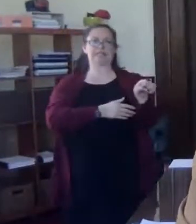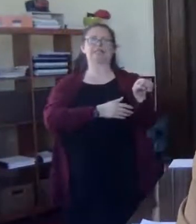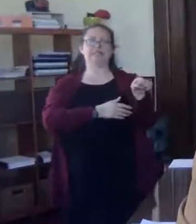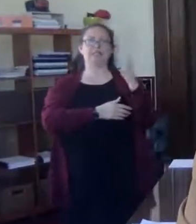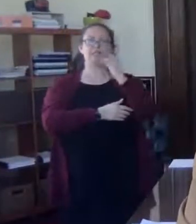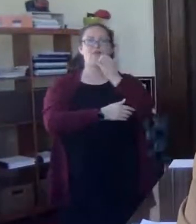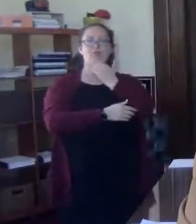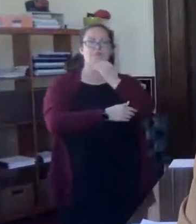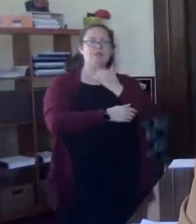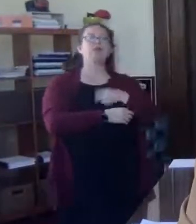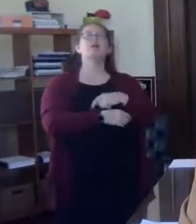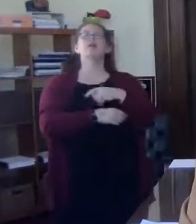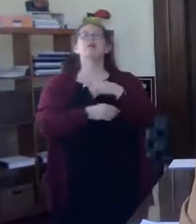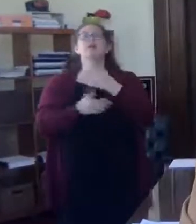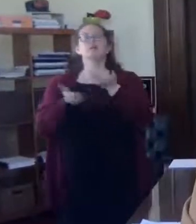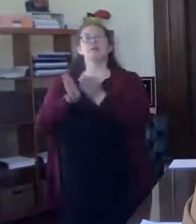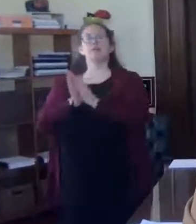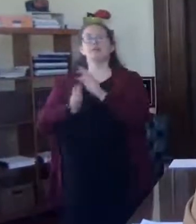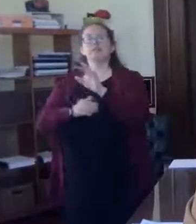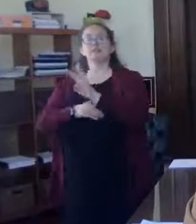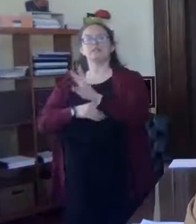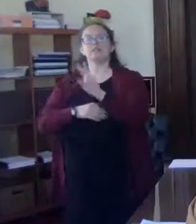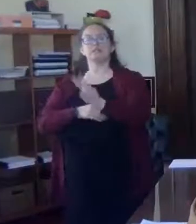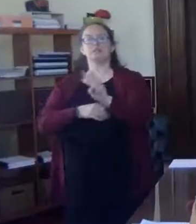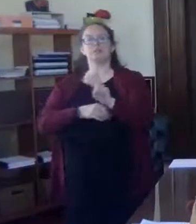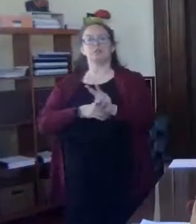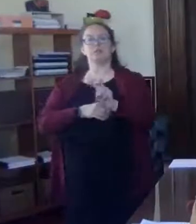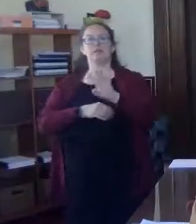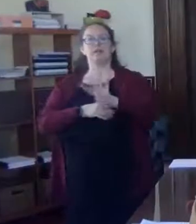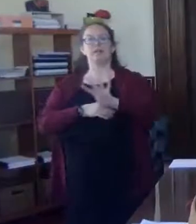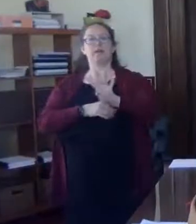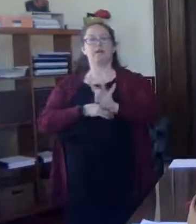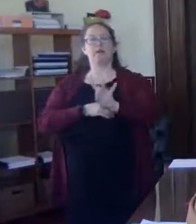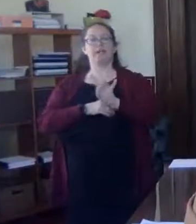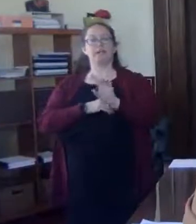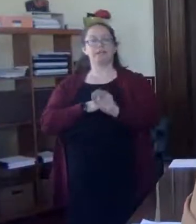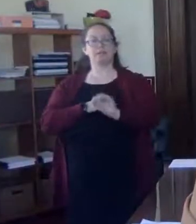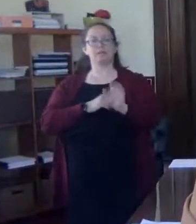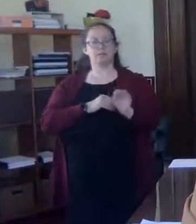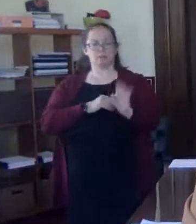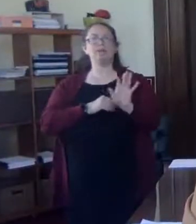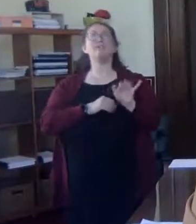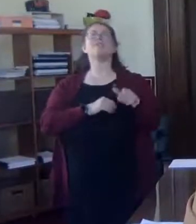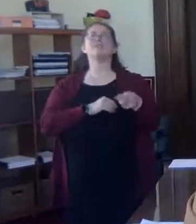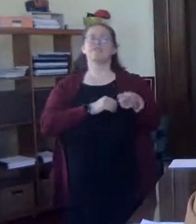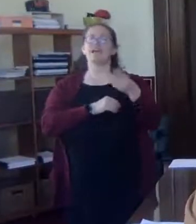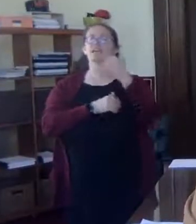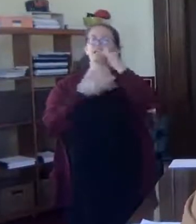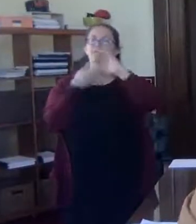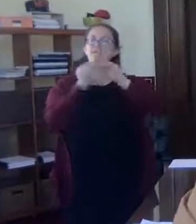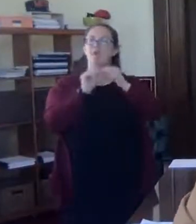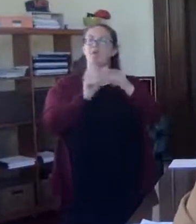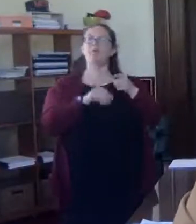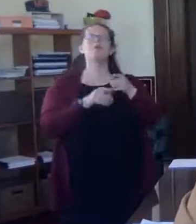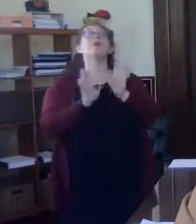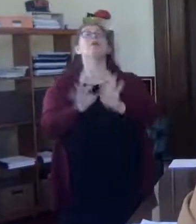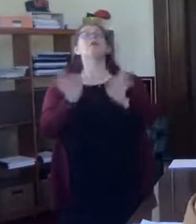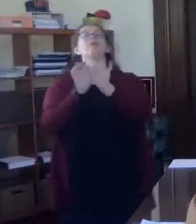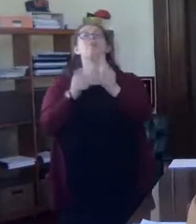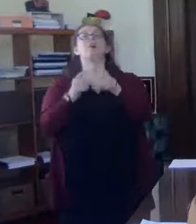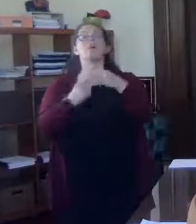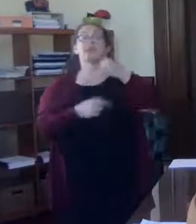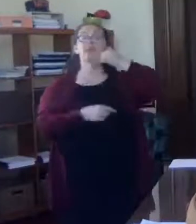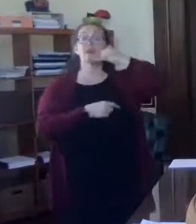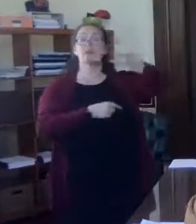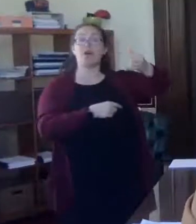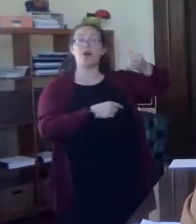that, call 622-4800. That's the Citizen Service Bureau line. Be sure to give the address of the abandoned